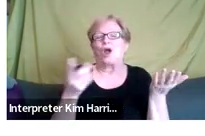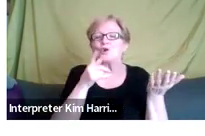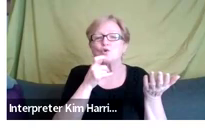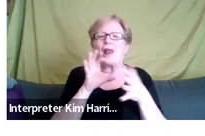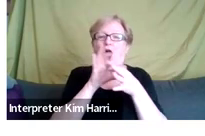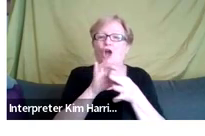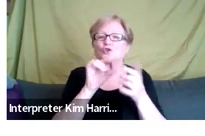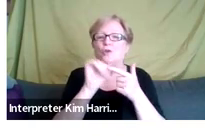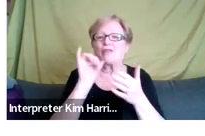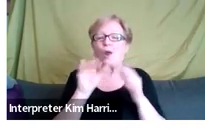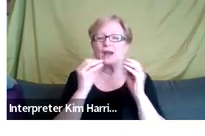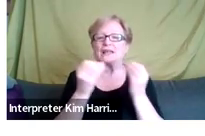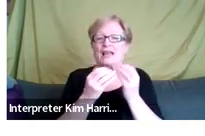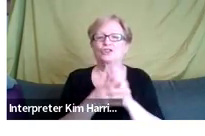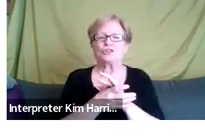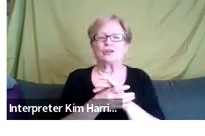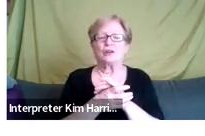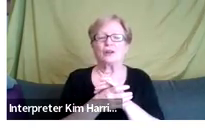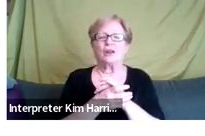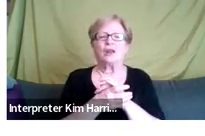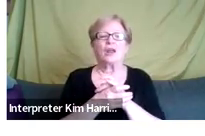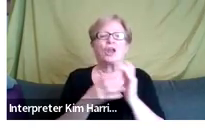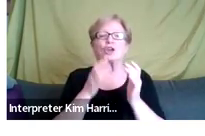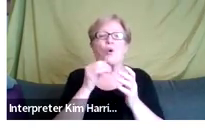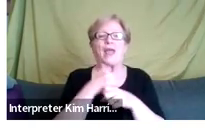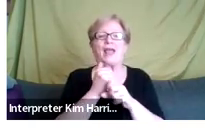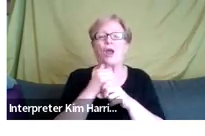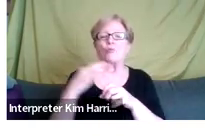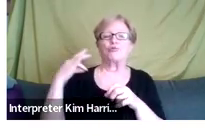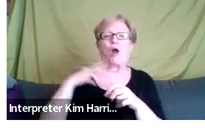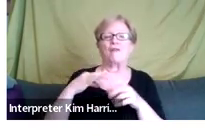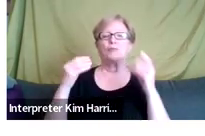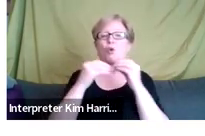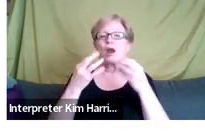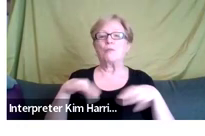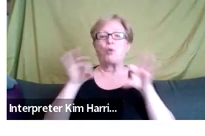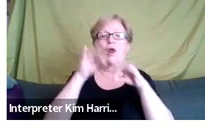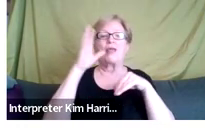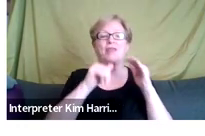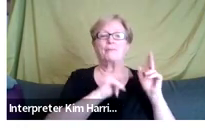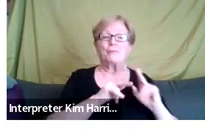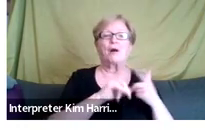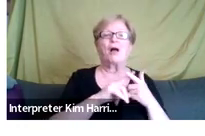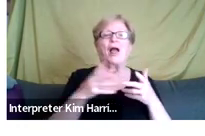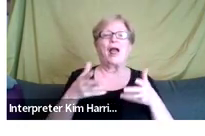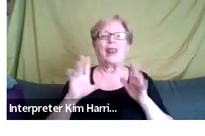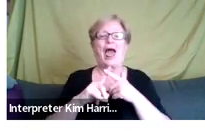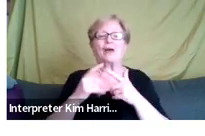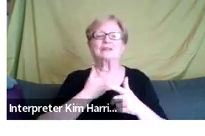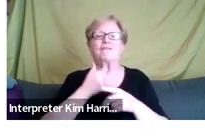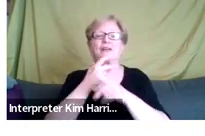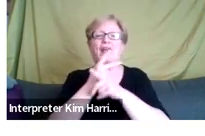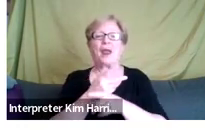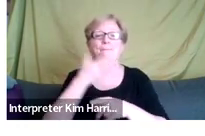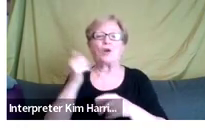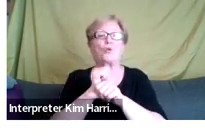the organization. Don't put profit over bodies. Allow self-care and better work and life balance. One